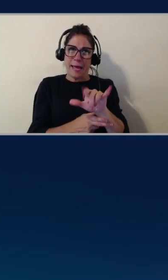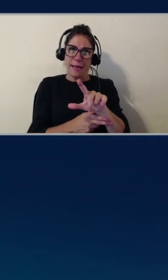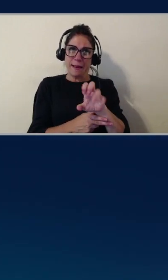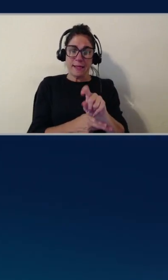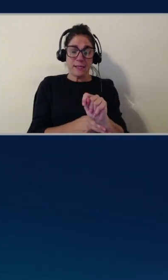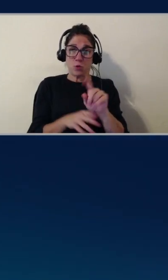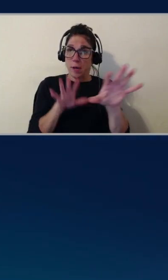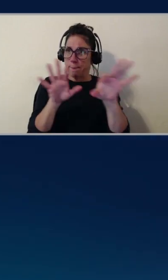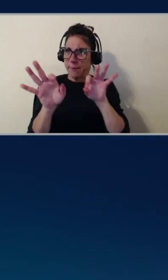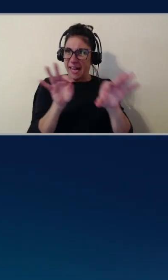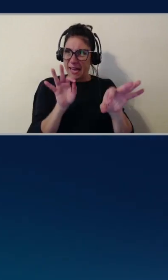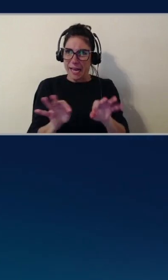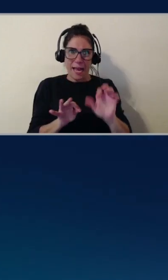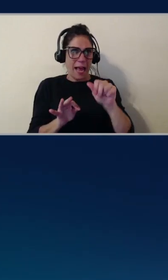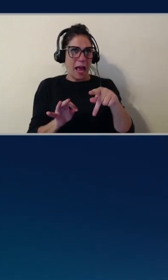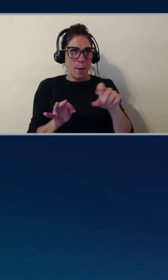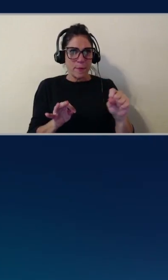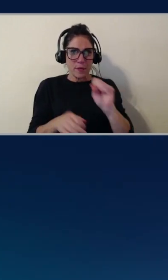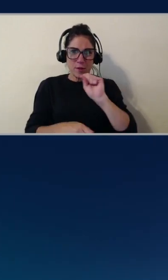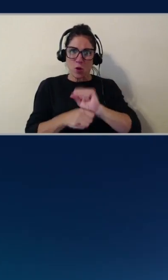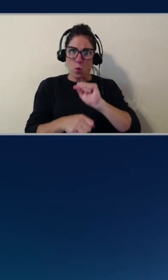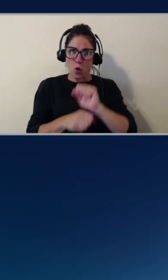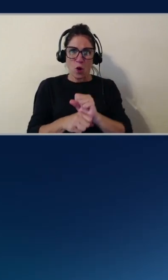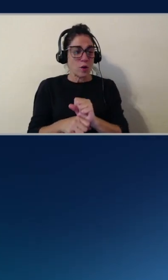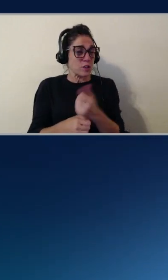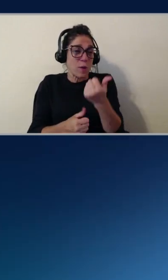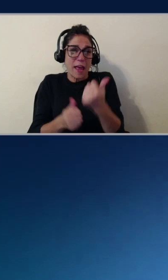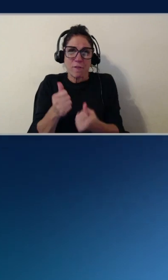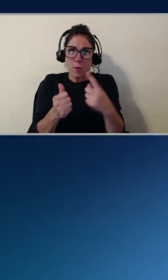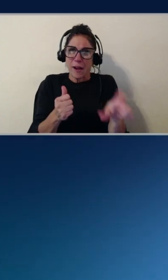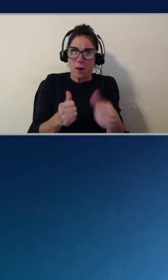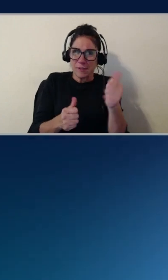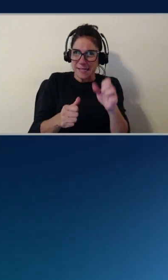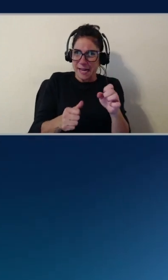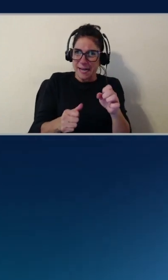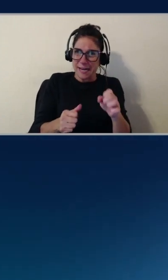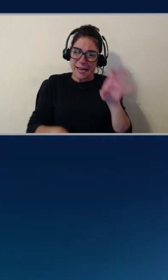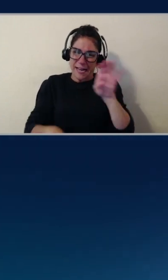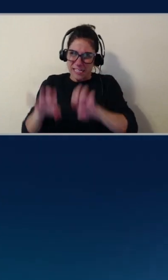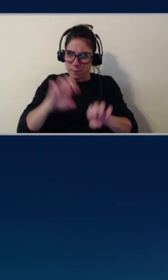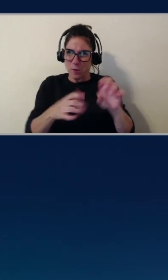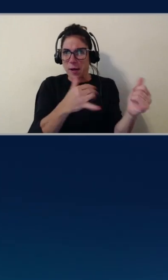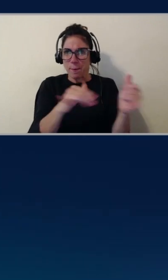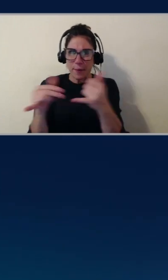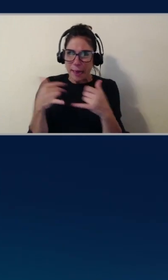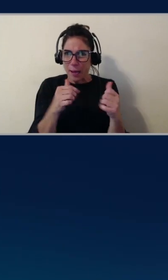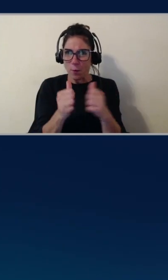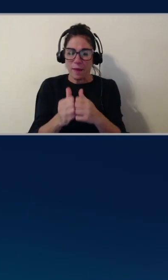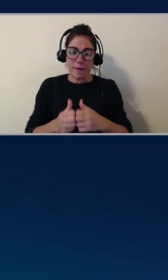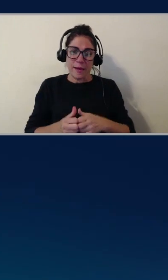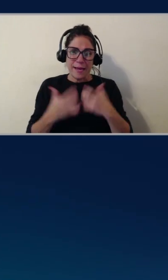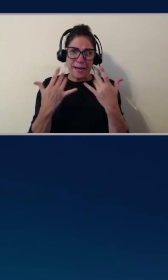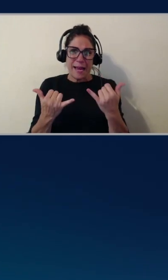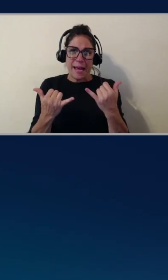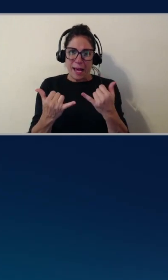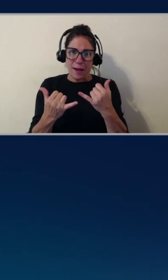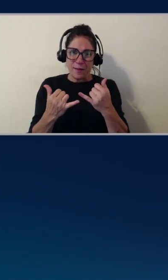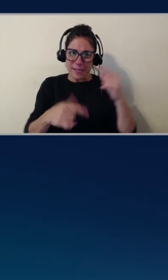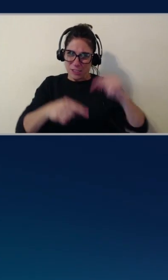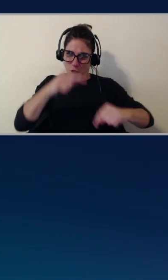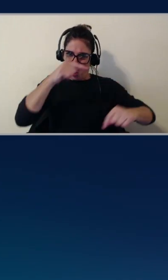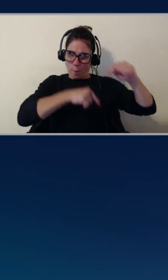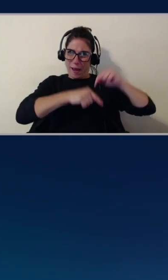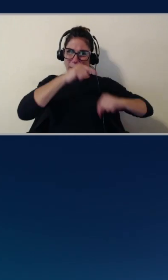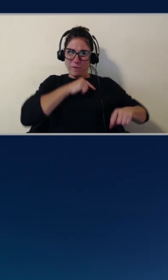pick and choose apps that you would like everyone else to be able to experiment and play with. Let's jump back for a second too, just